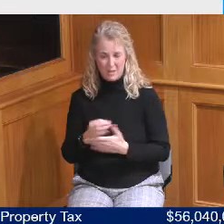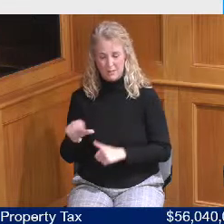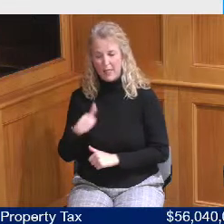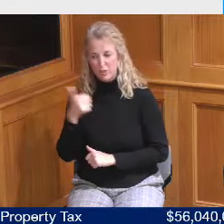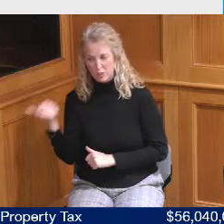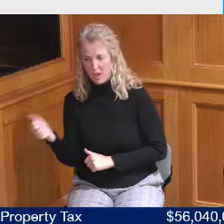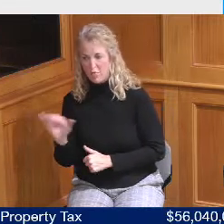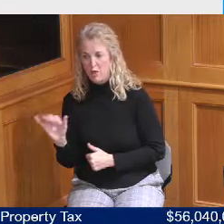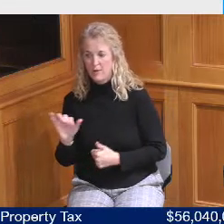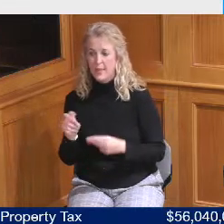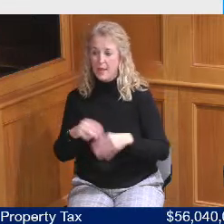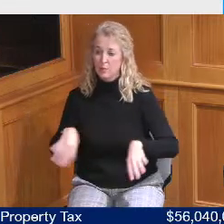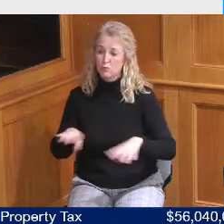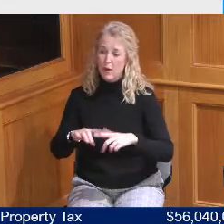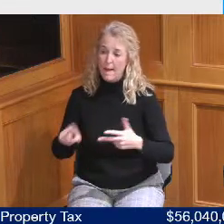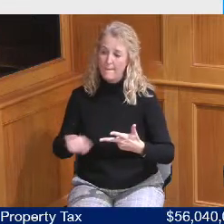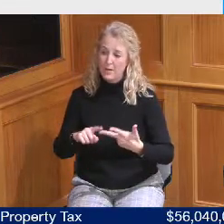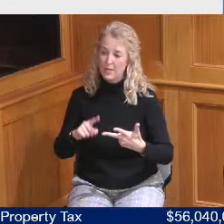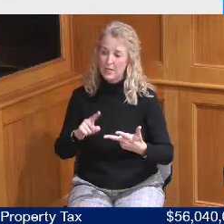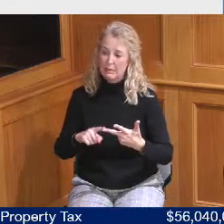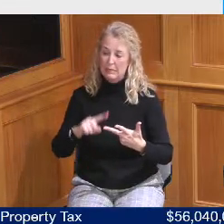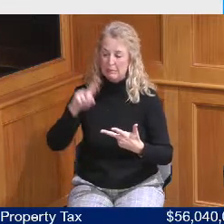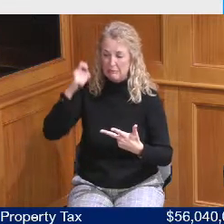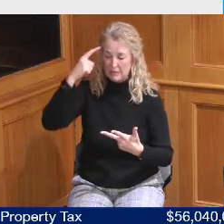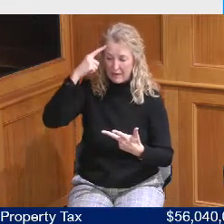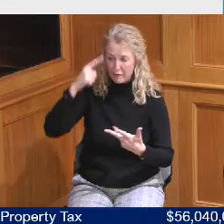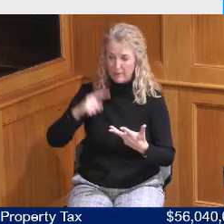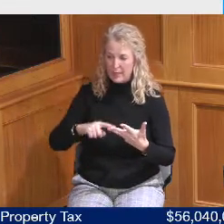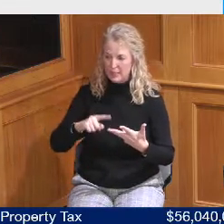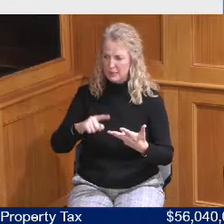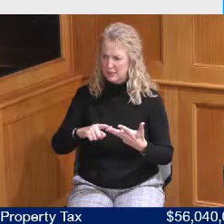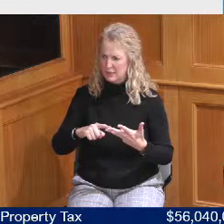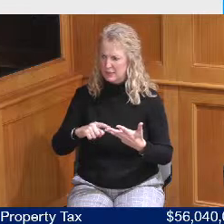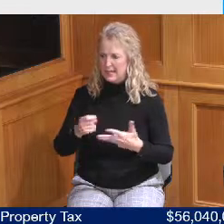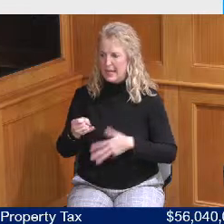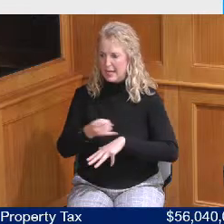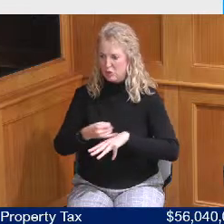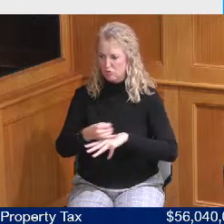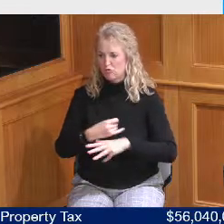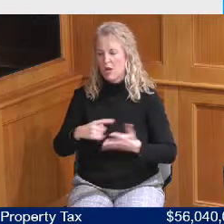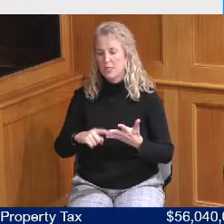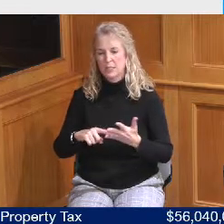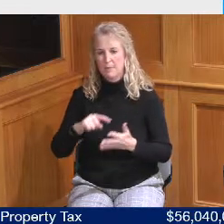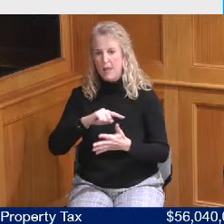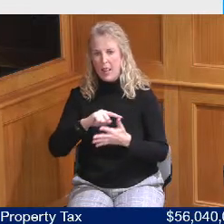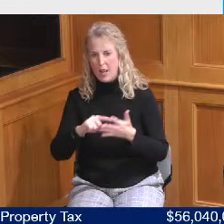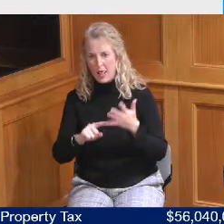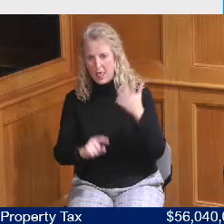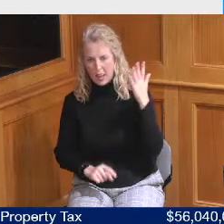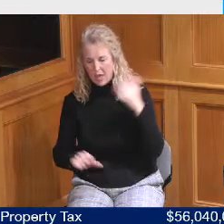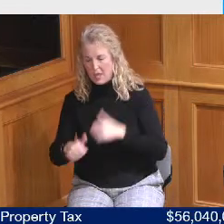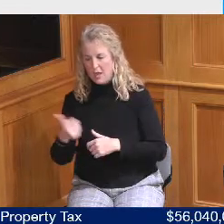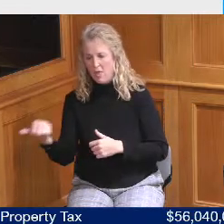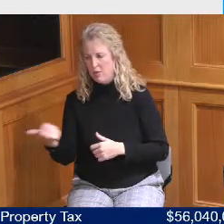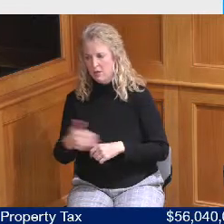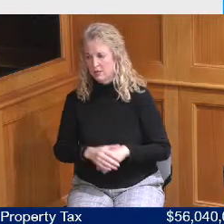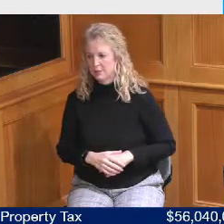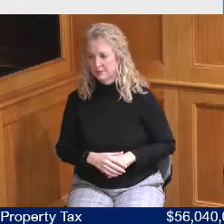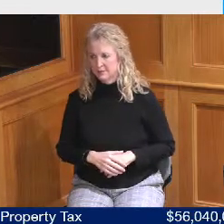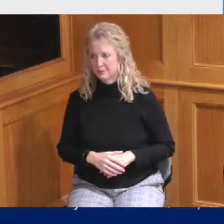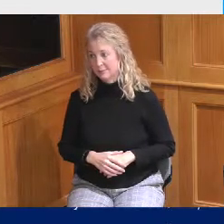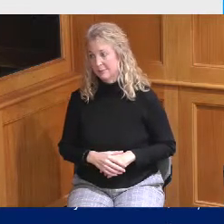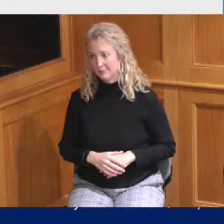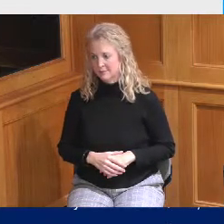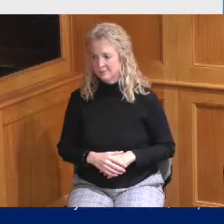well, including property tax, intergovernmental revenues, interest earnings, real estate fees, local government fund, court fines, building permits, et cetera.